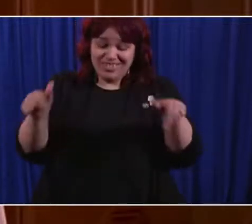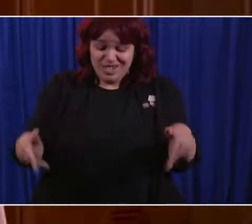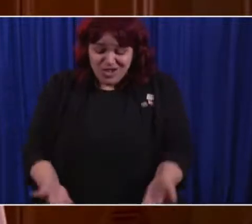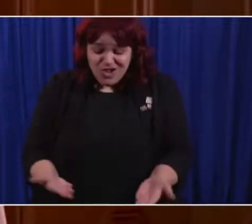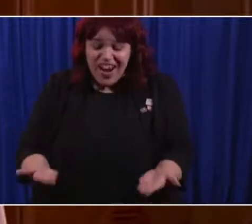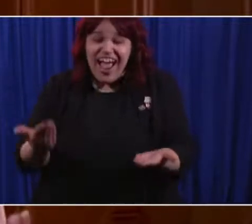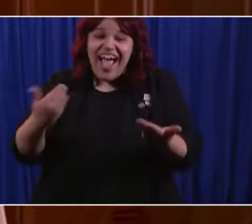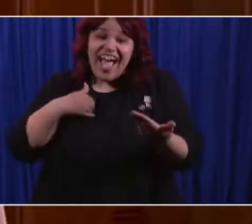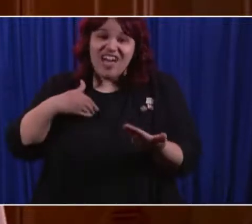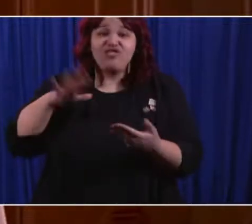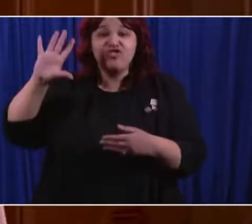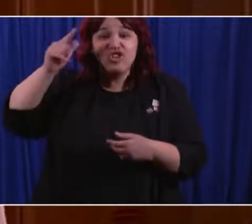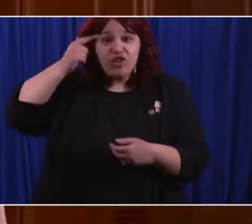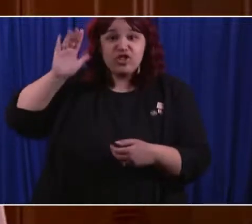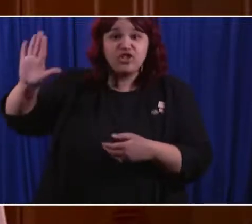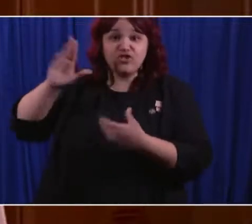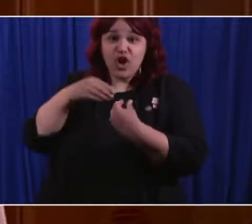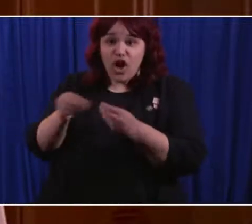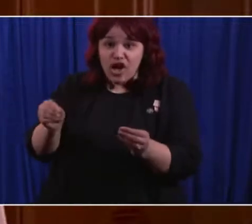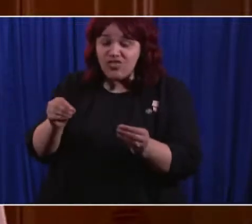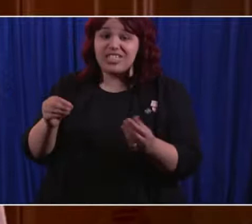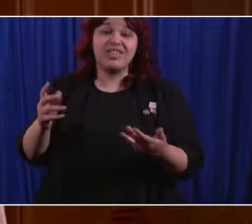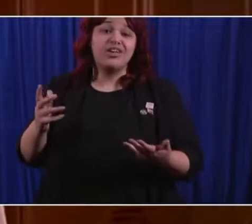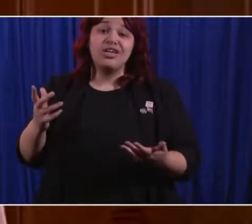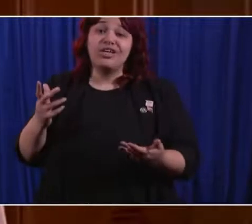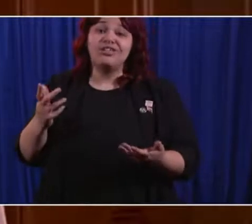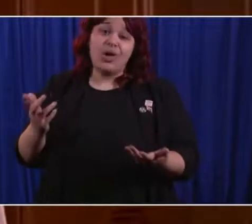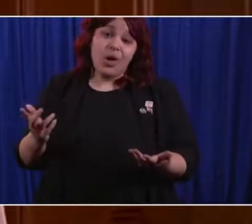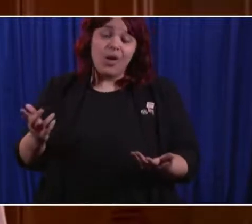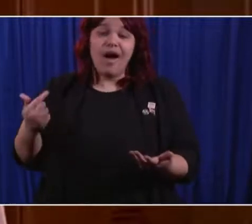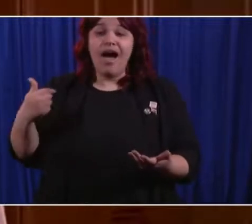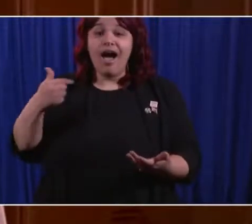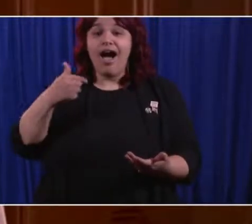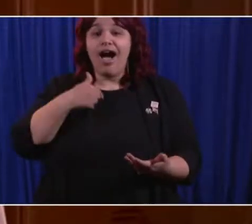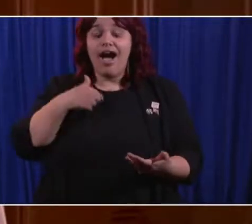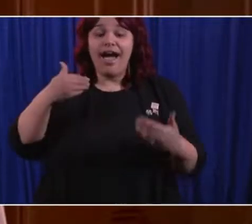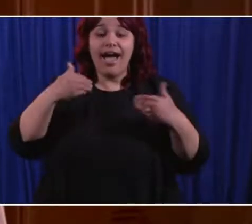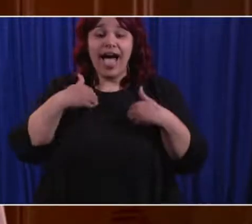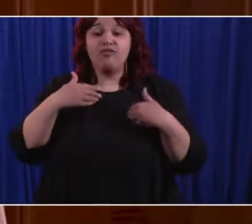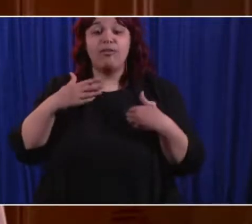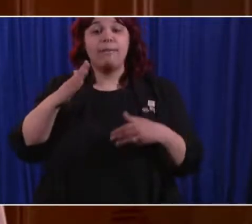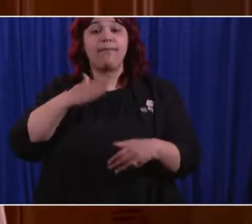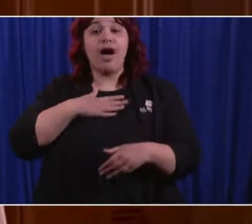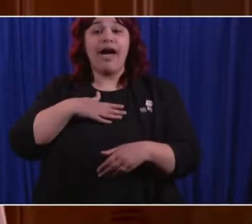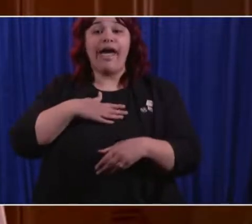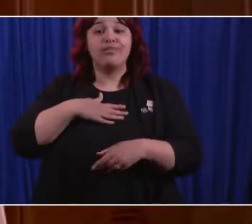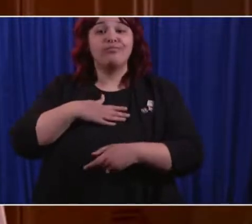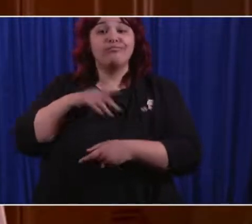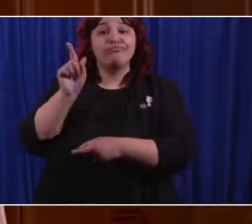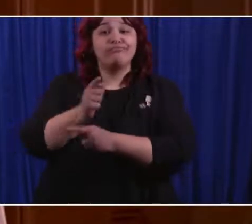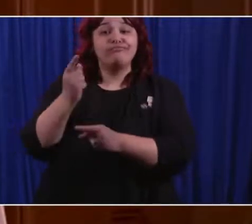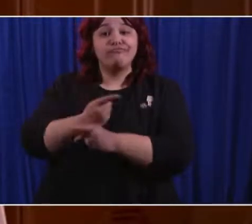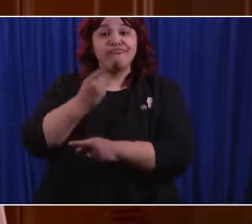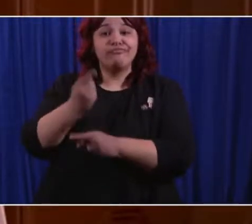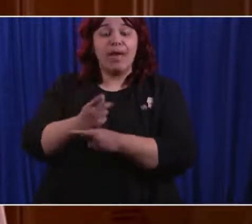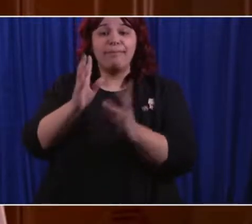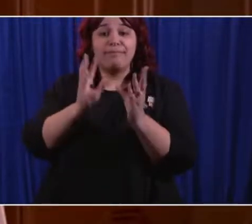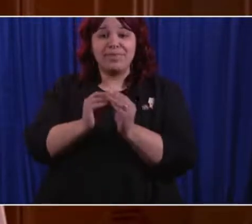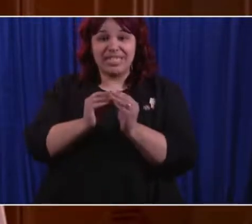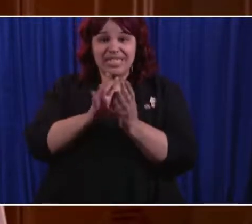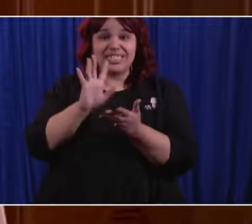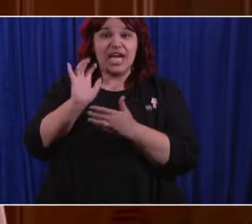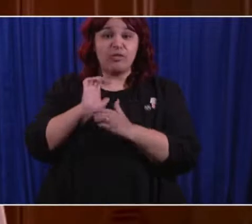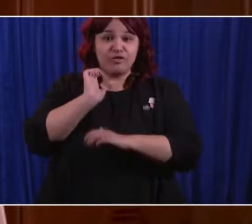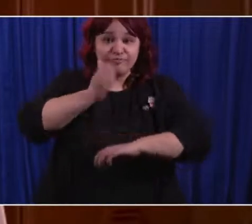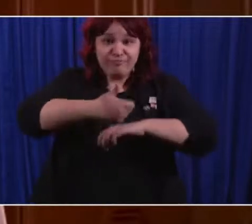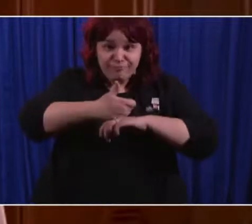meeting tomorrow, a regularly scheduled meeting with the Speaker and the Senate President. And the meeting we had with them last